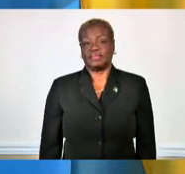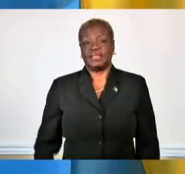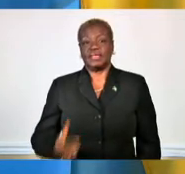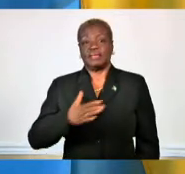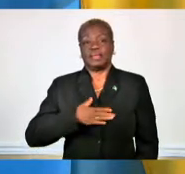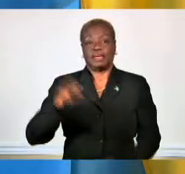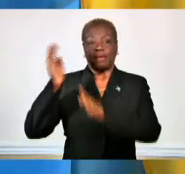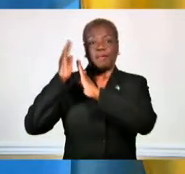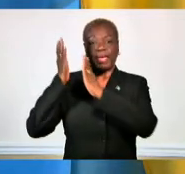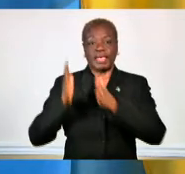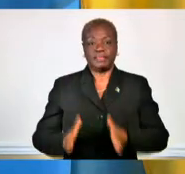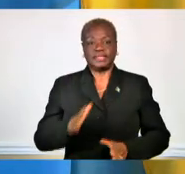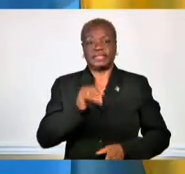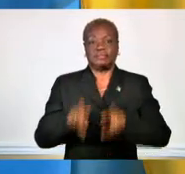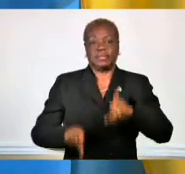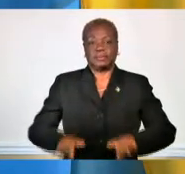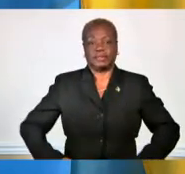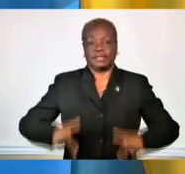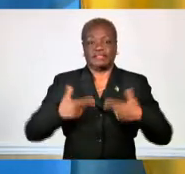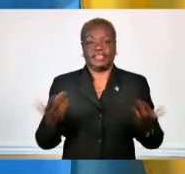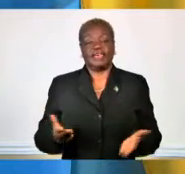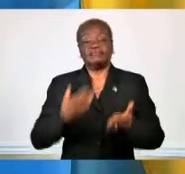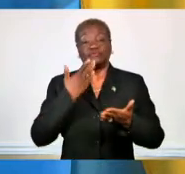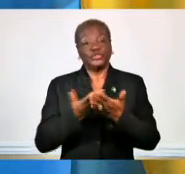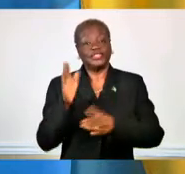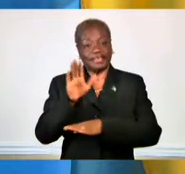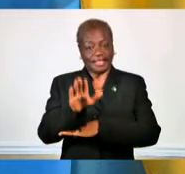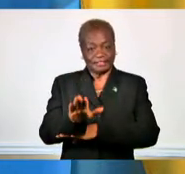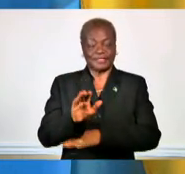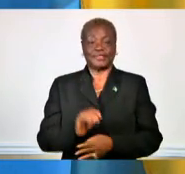My fellow Bahamians and residents, good afternoon.